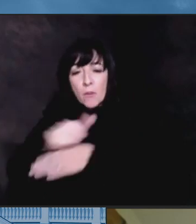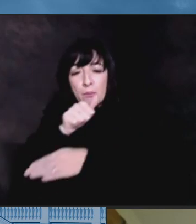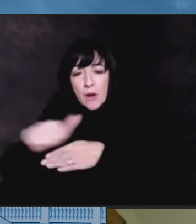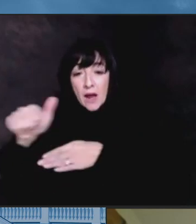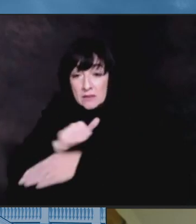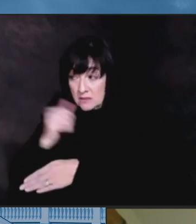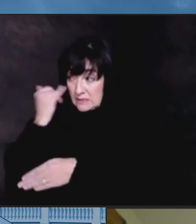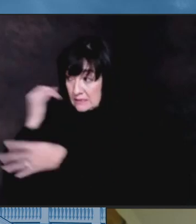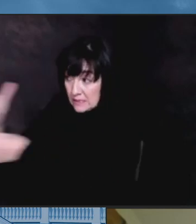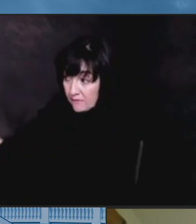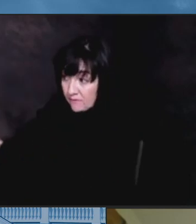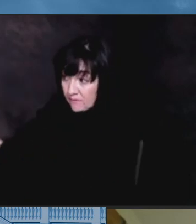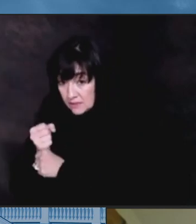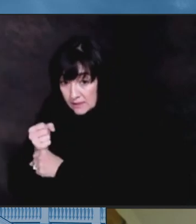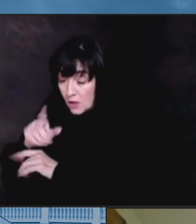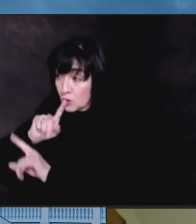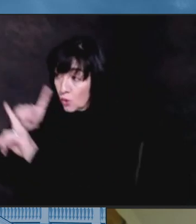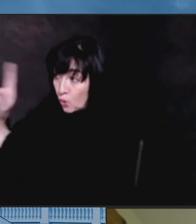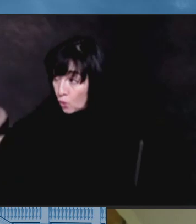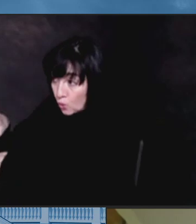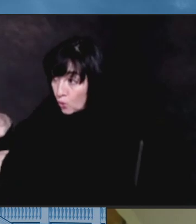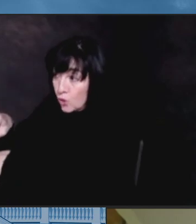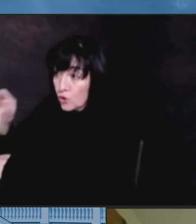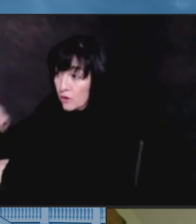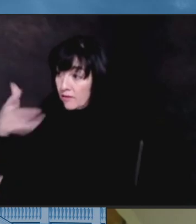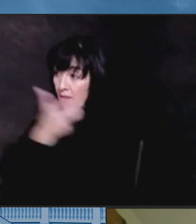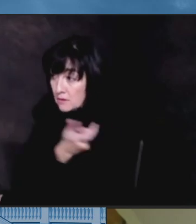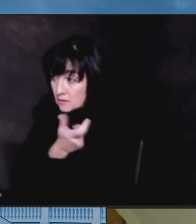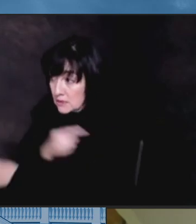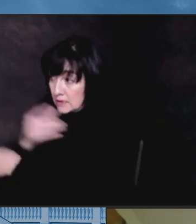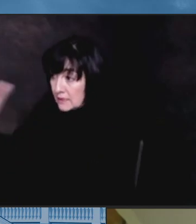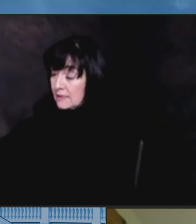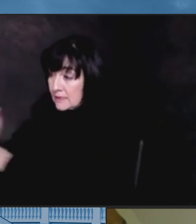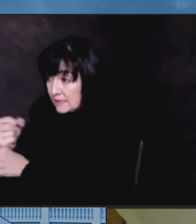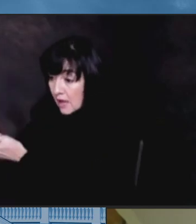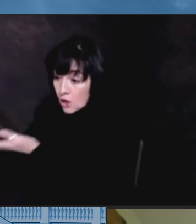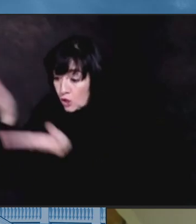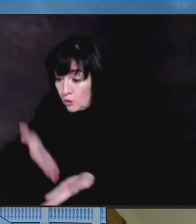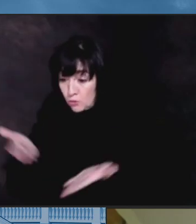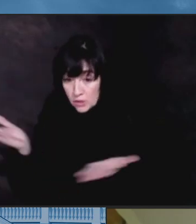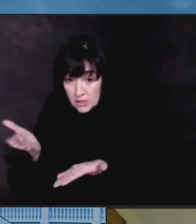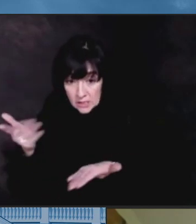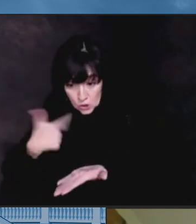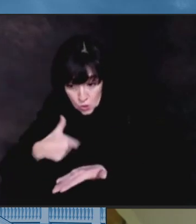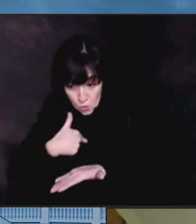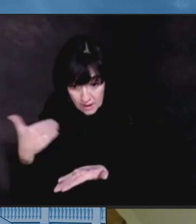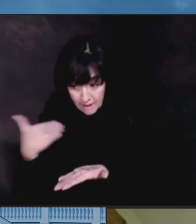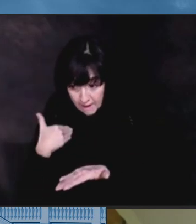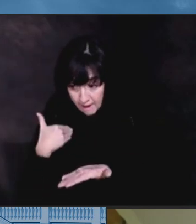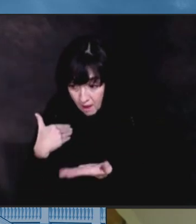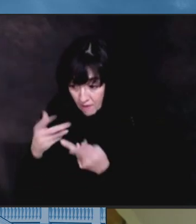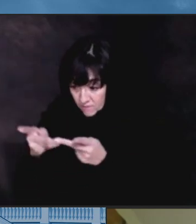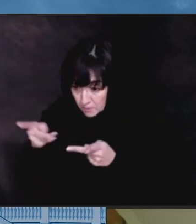place for us to order and receive our shipment of vaccine here in Delaware, hopefully next week.